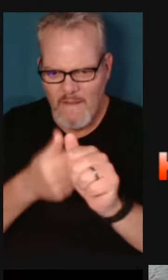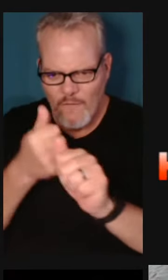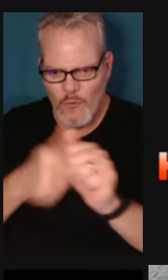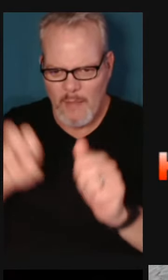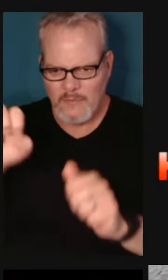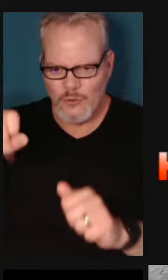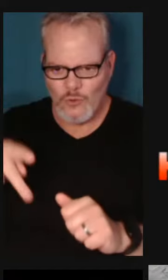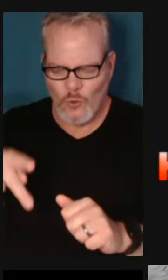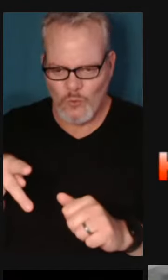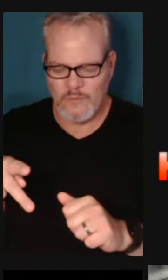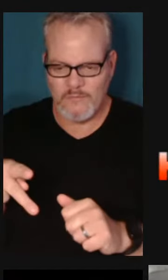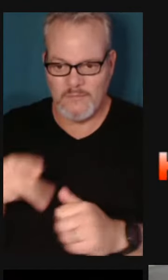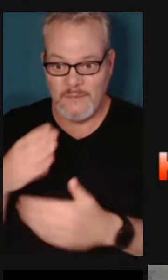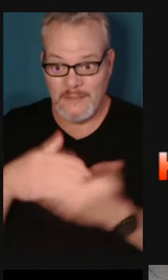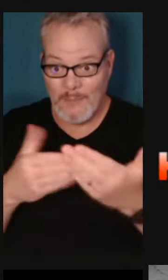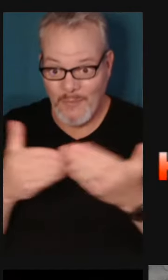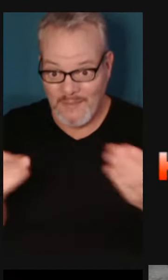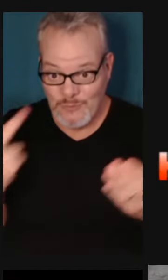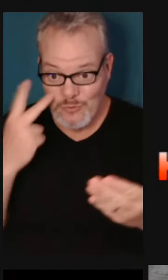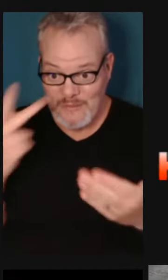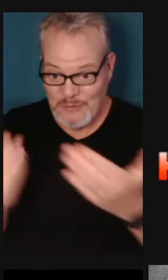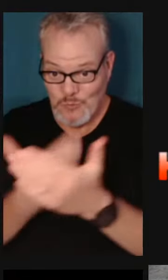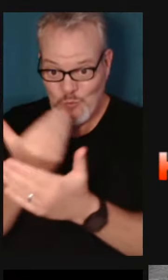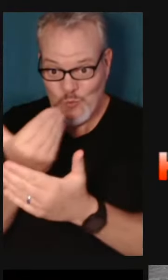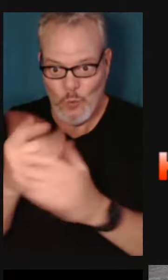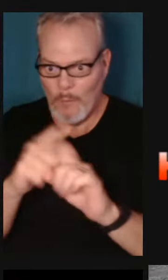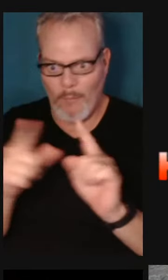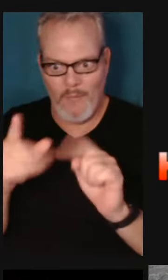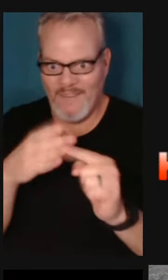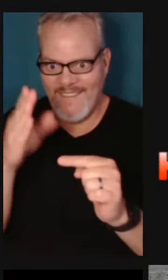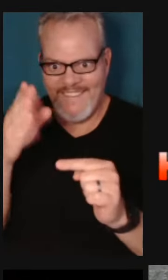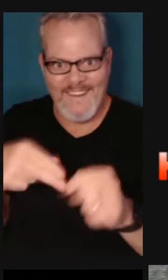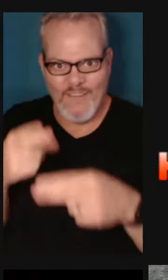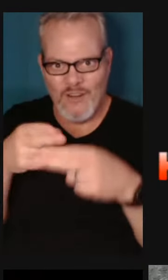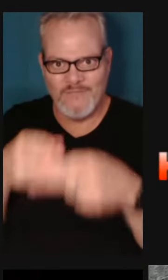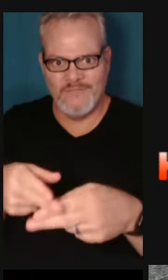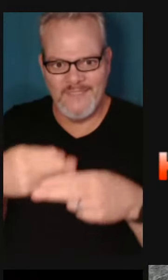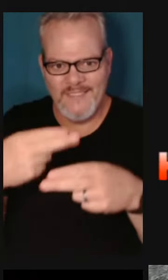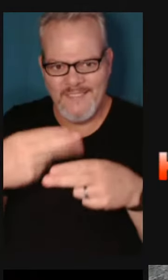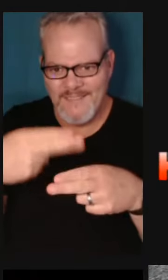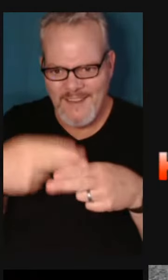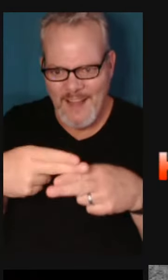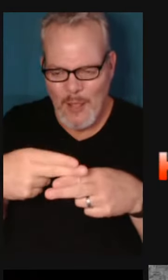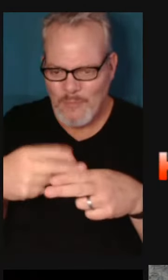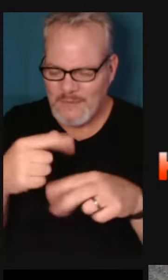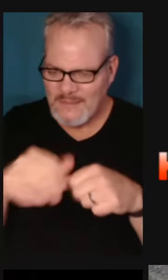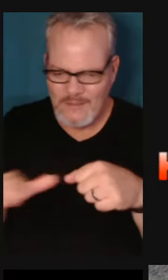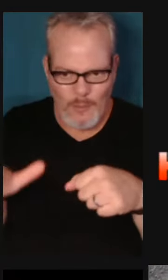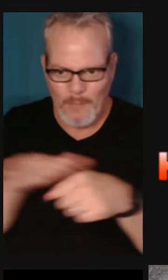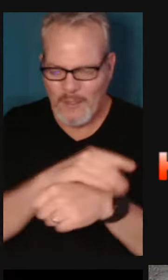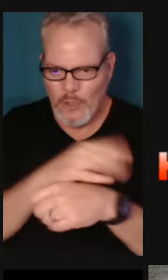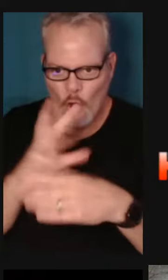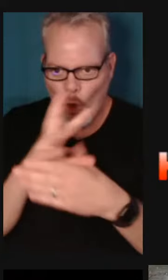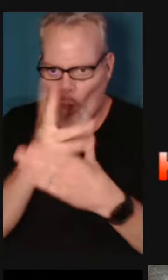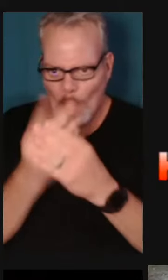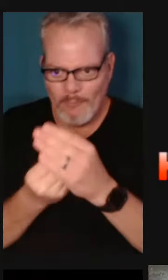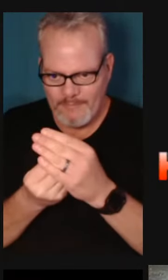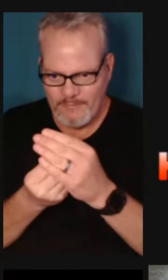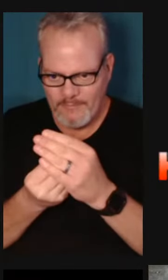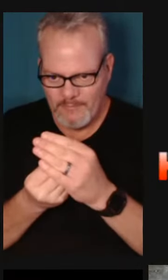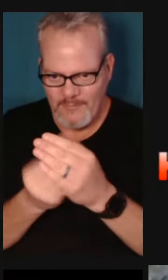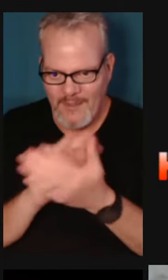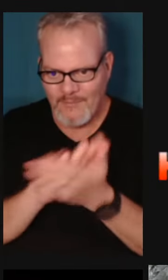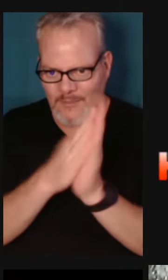into being there and then never even get named or anything, and then get completely swallowed and remade into something